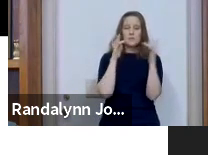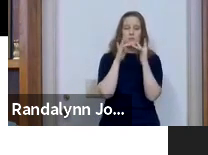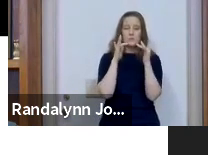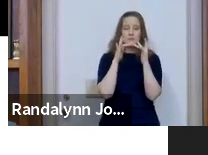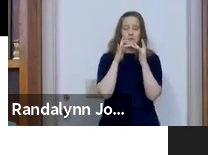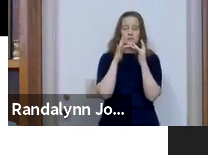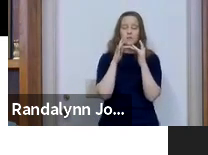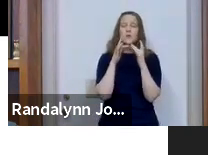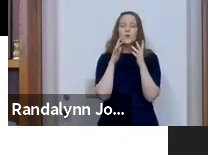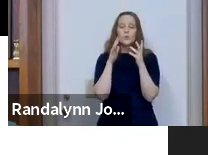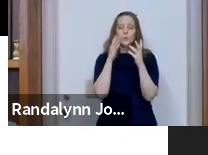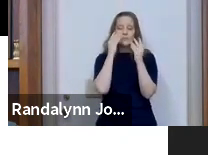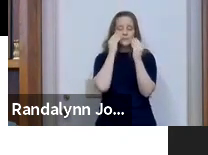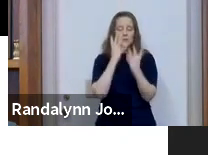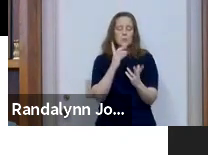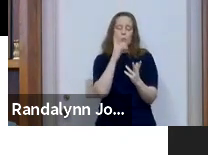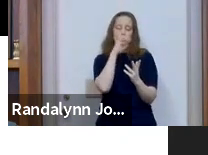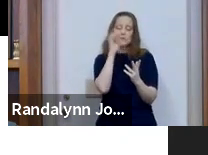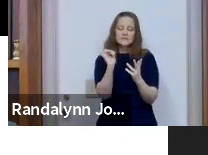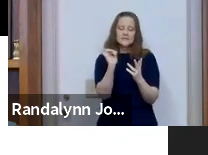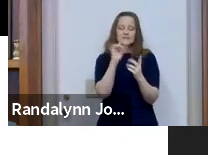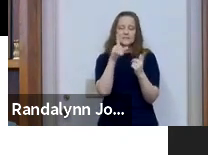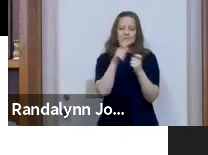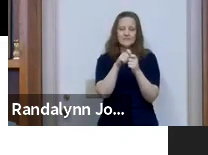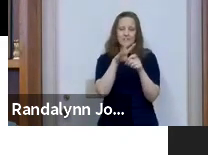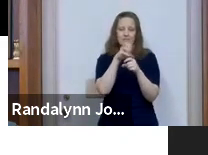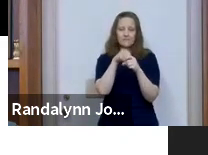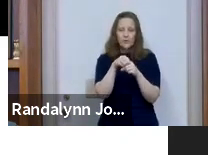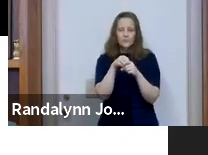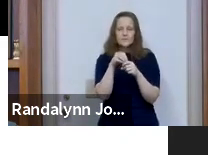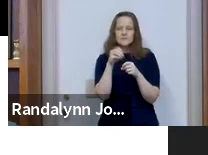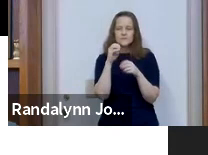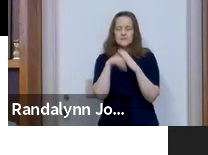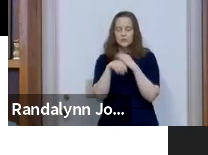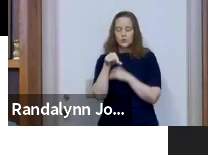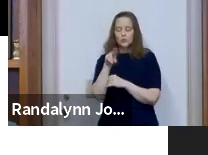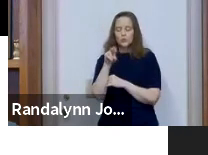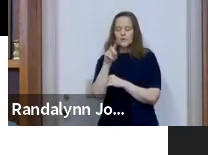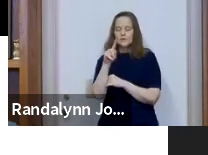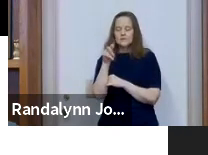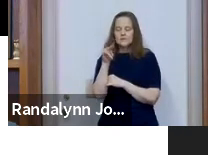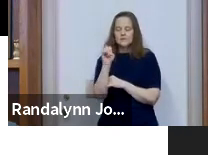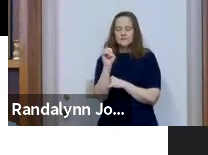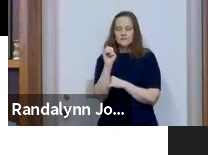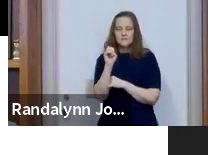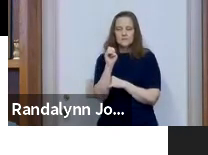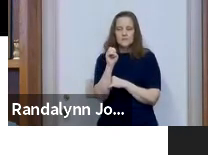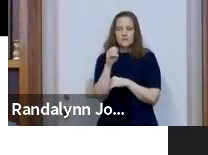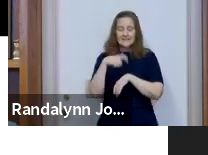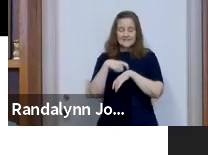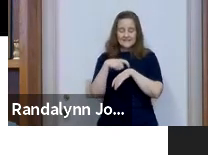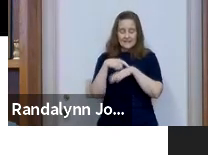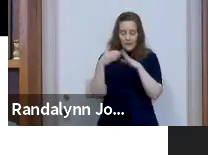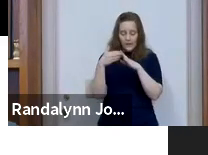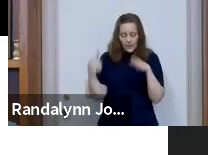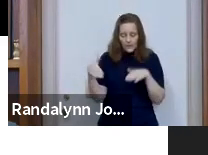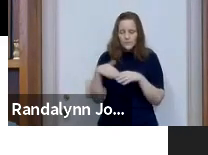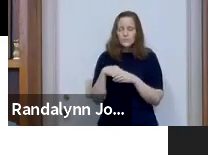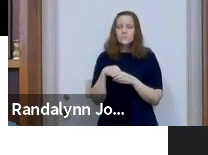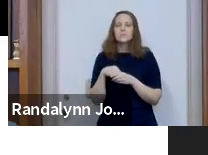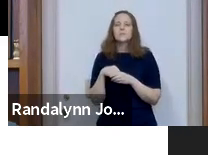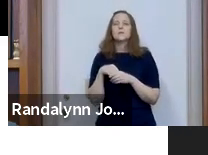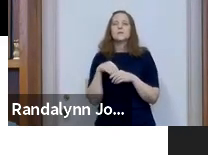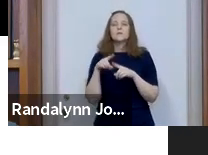self-quarantine, what that looks like, what are specifics involved in quarantine. We discuss the time period, we discuss